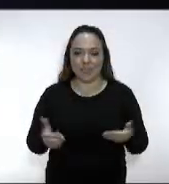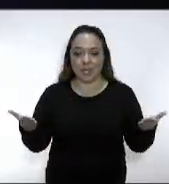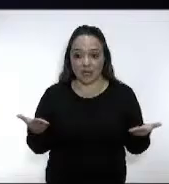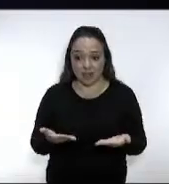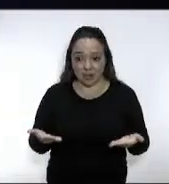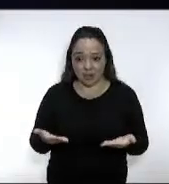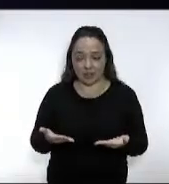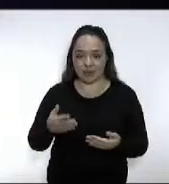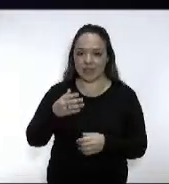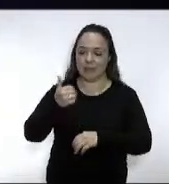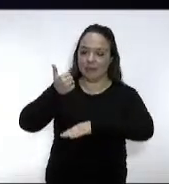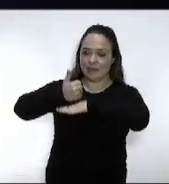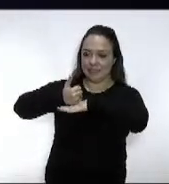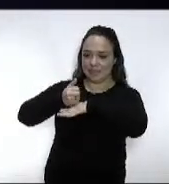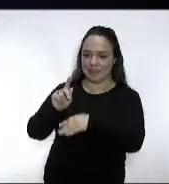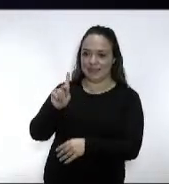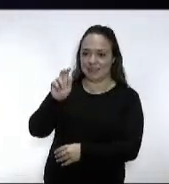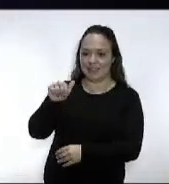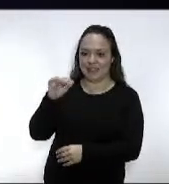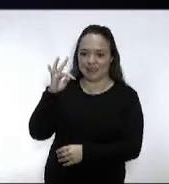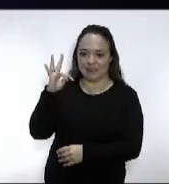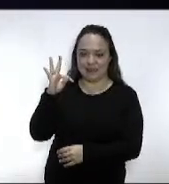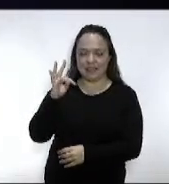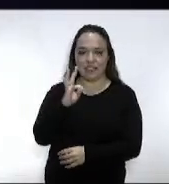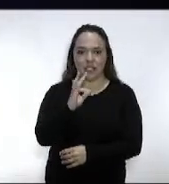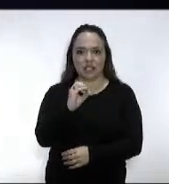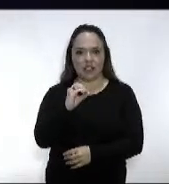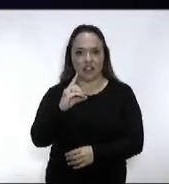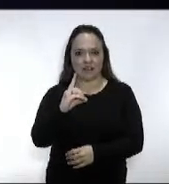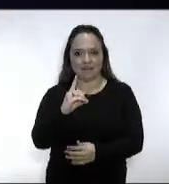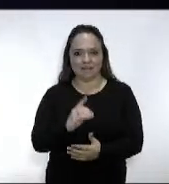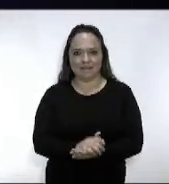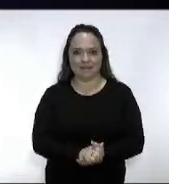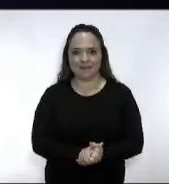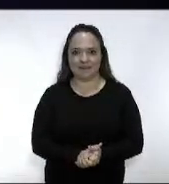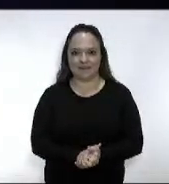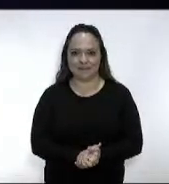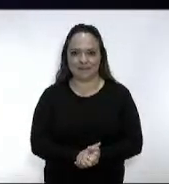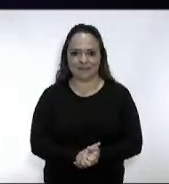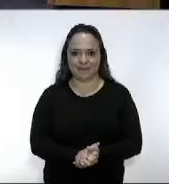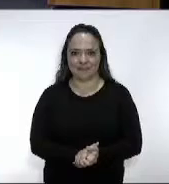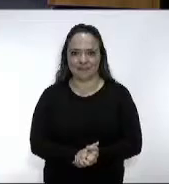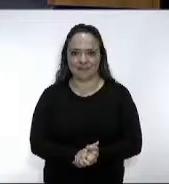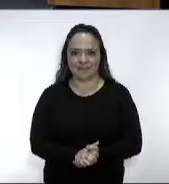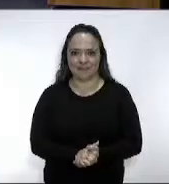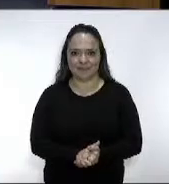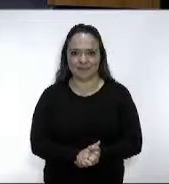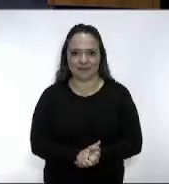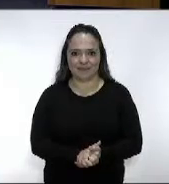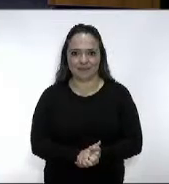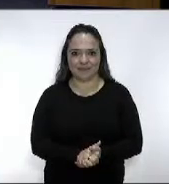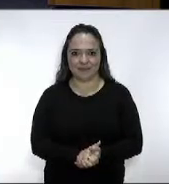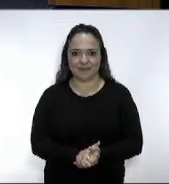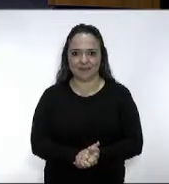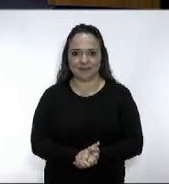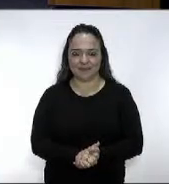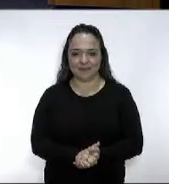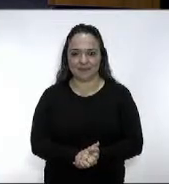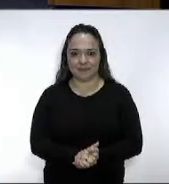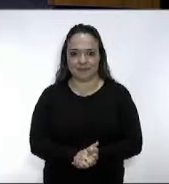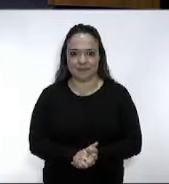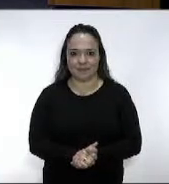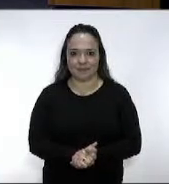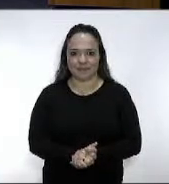Ladies and gentlemen, and we will now listen the president of Kansas State University, Todd Dyken.